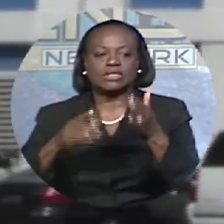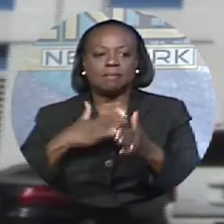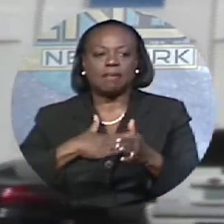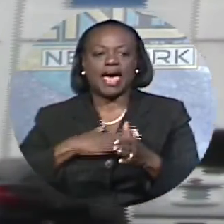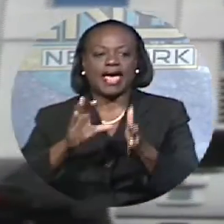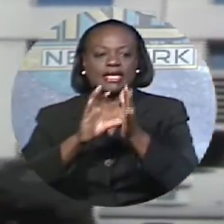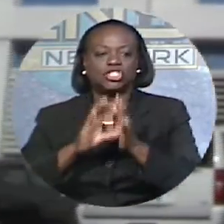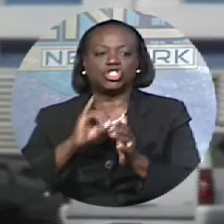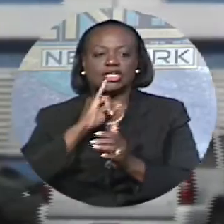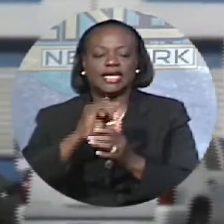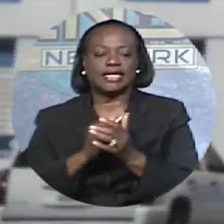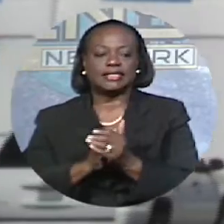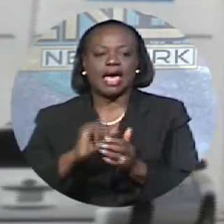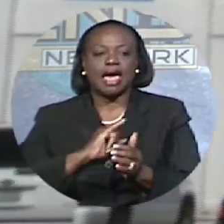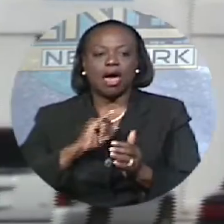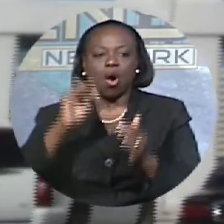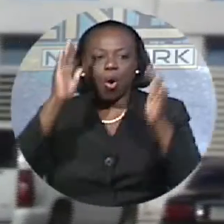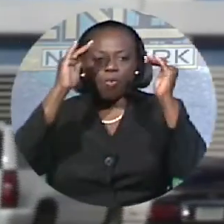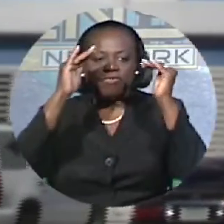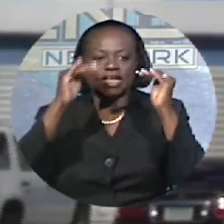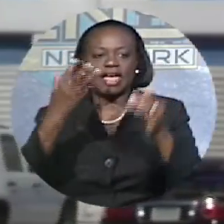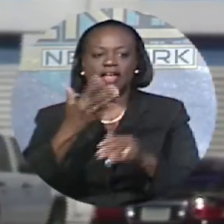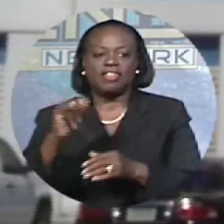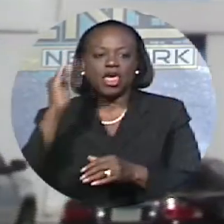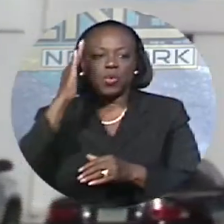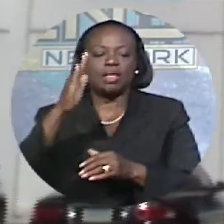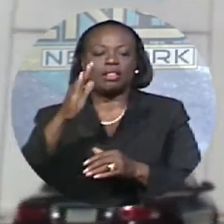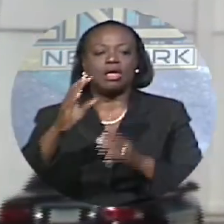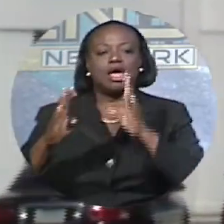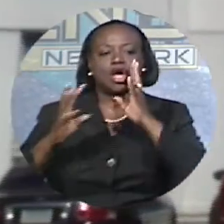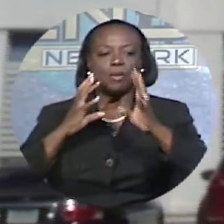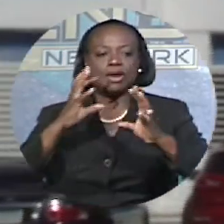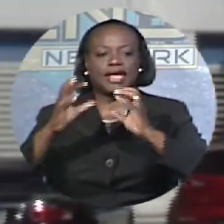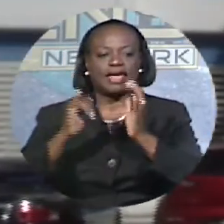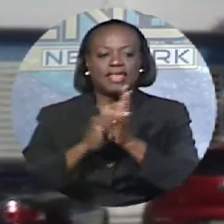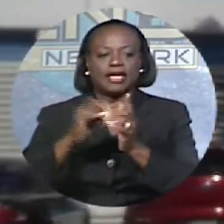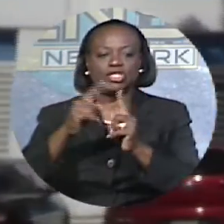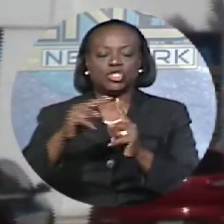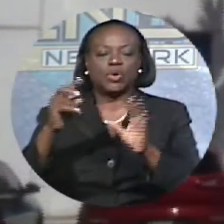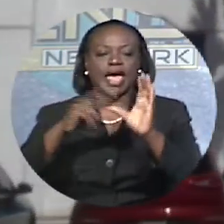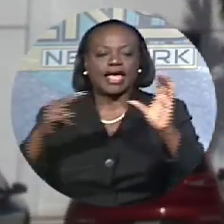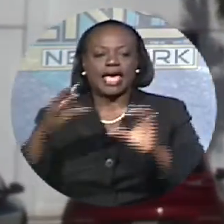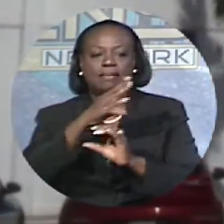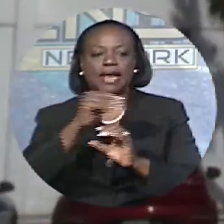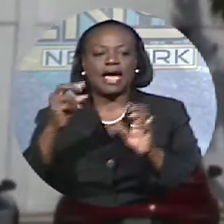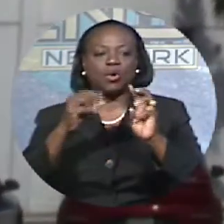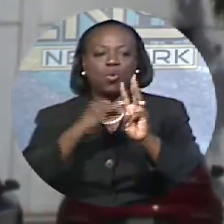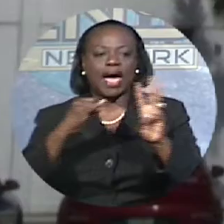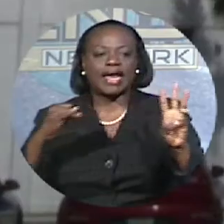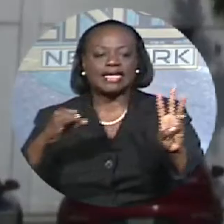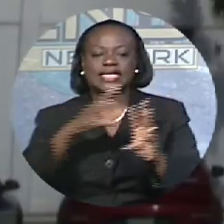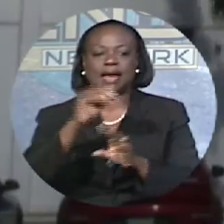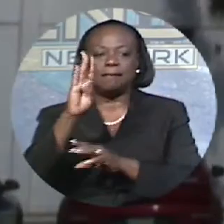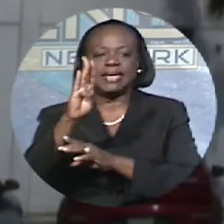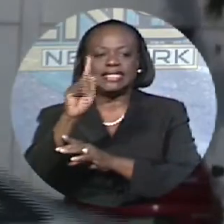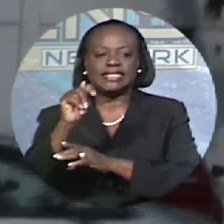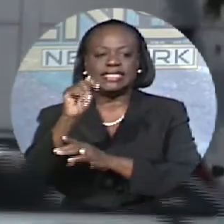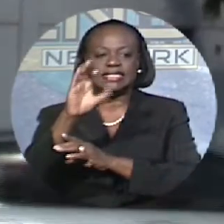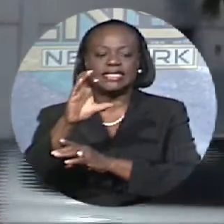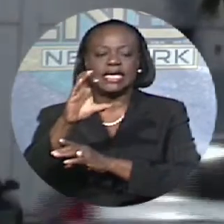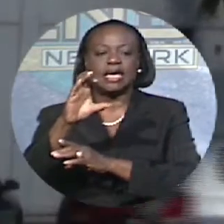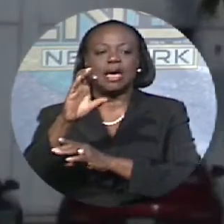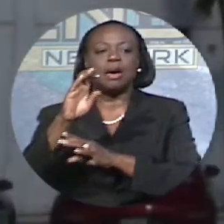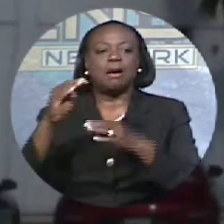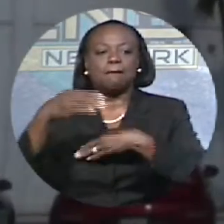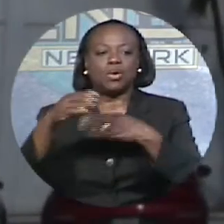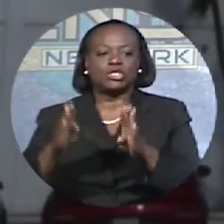matter. Hopefully, they will communicate that to Cable and Wireless and to the BTC board so that we can